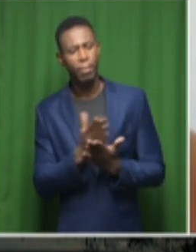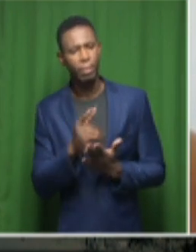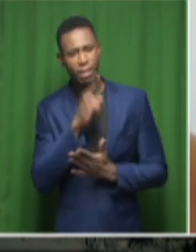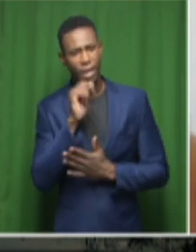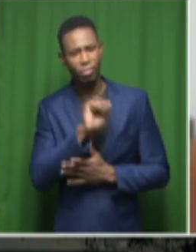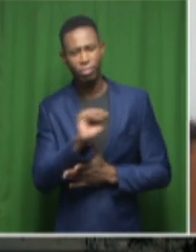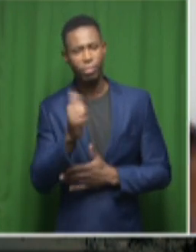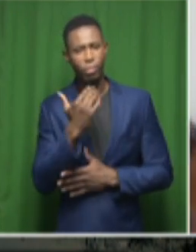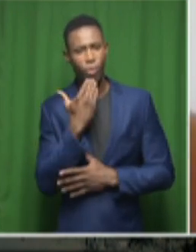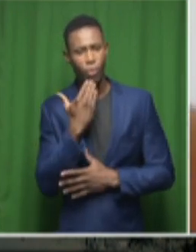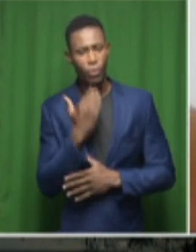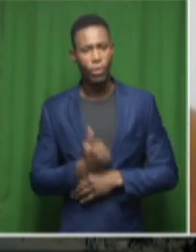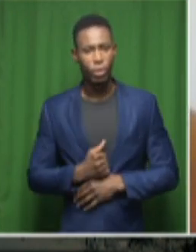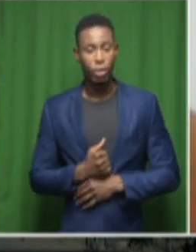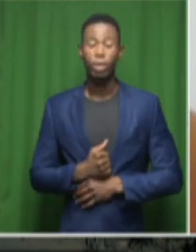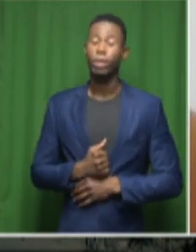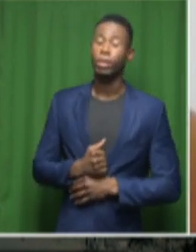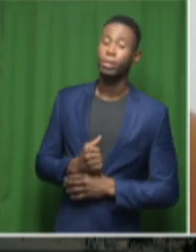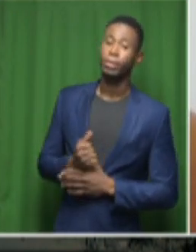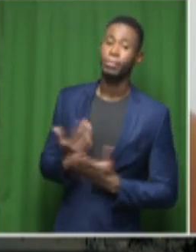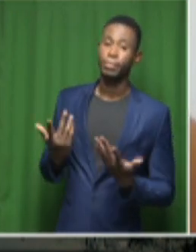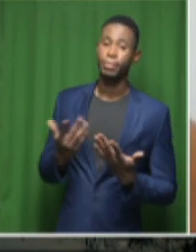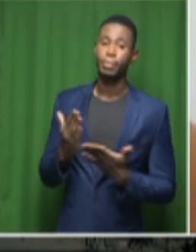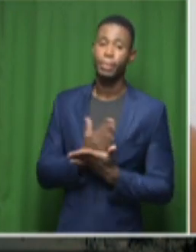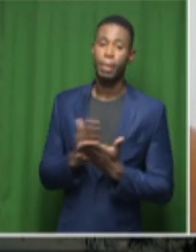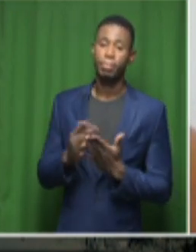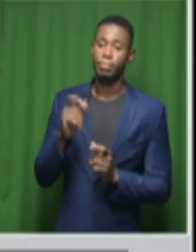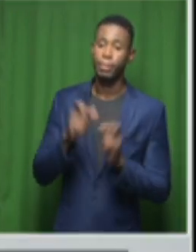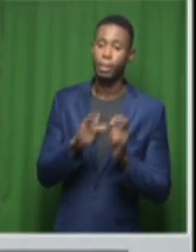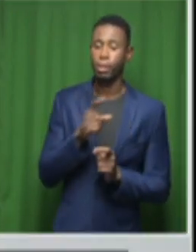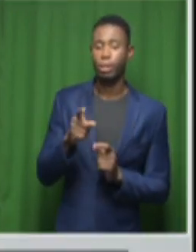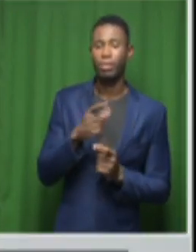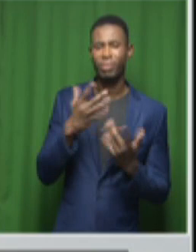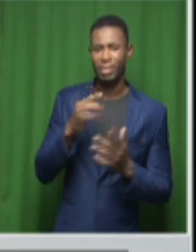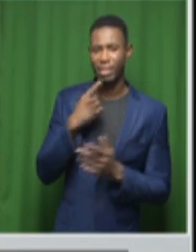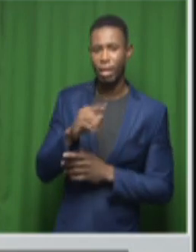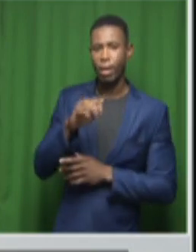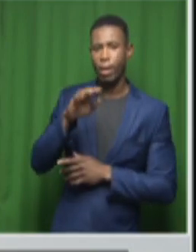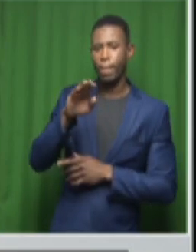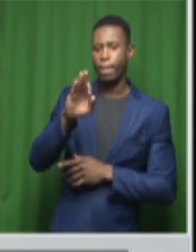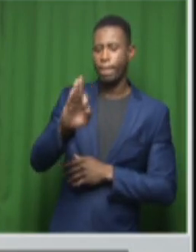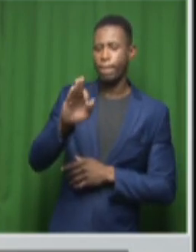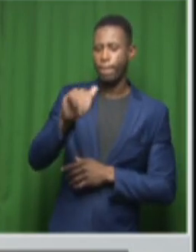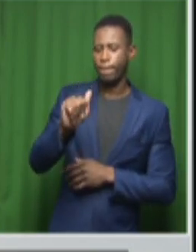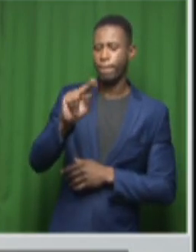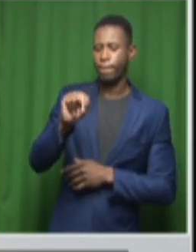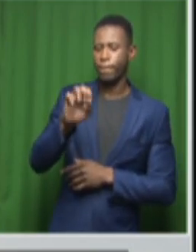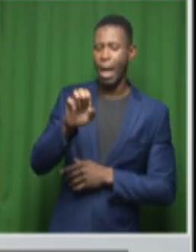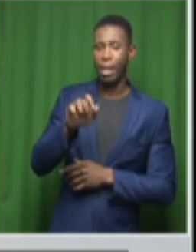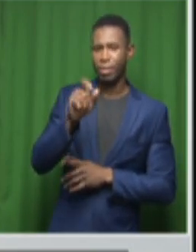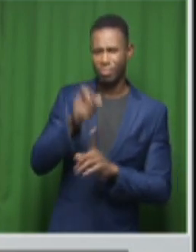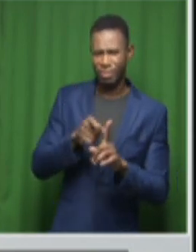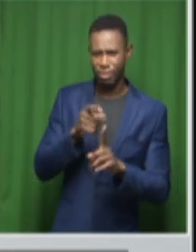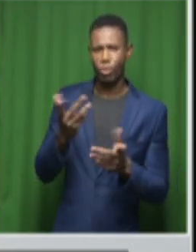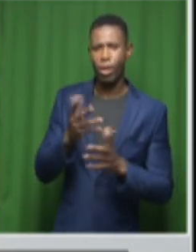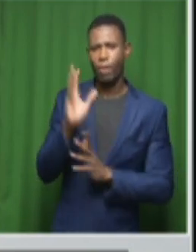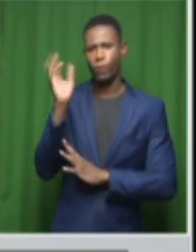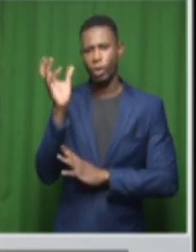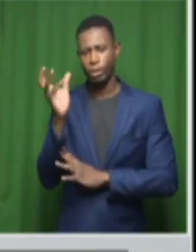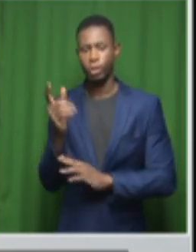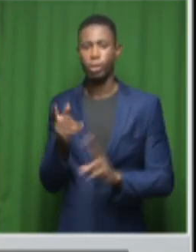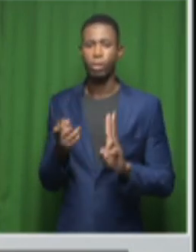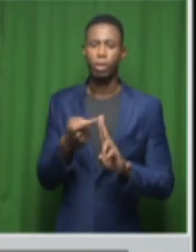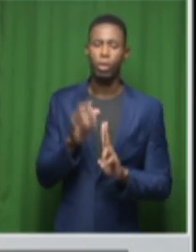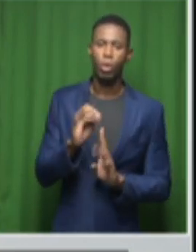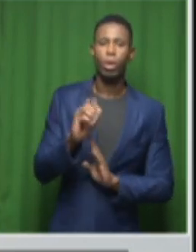Yeah, so some of the artists we have, as I mentioned, Nonto Msomi, who's in the Free State. In the exhibition, we have